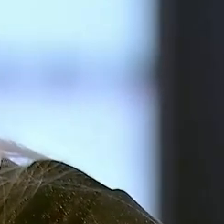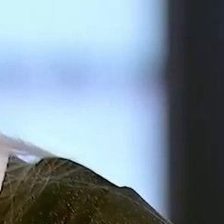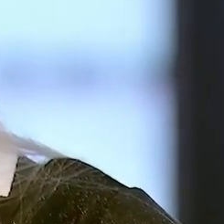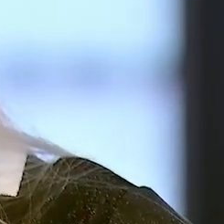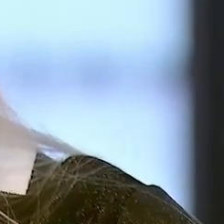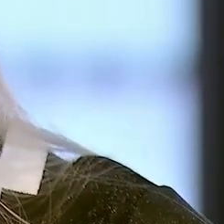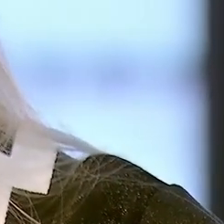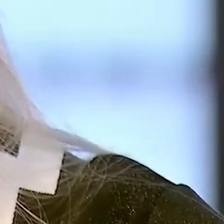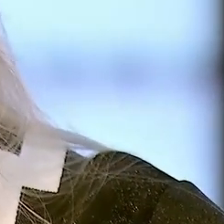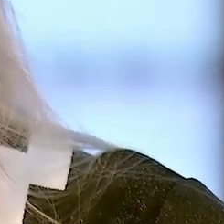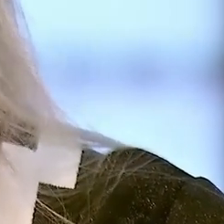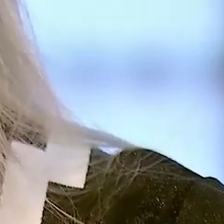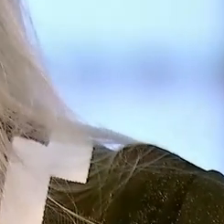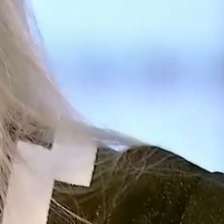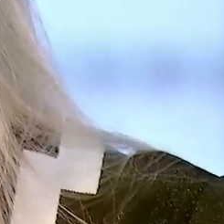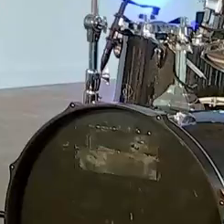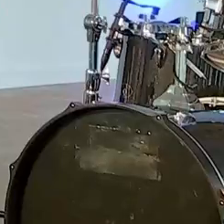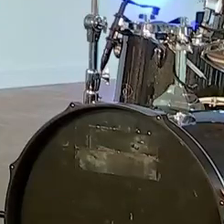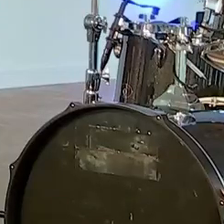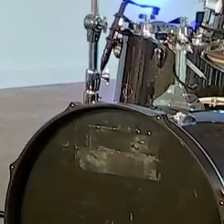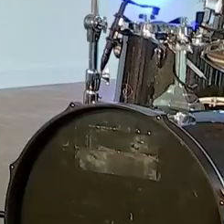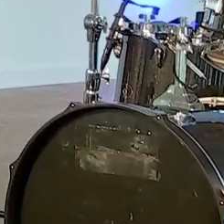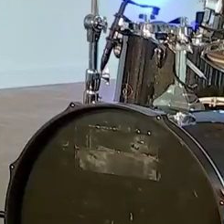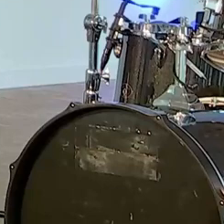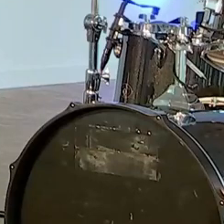how to unfold your